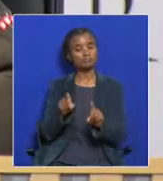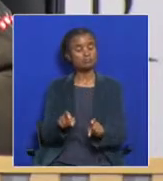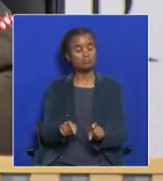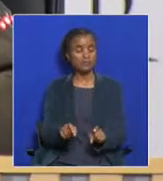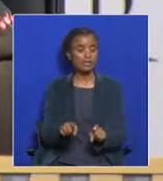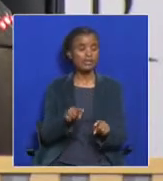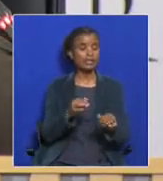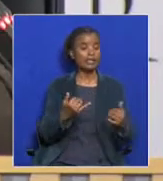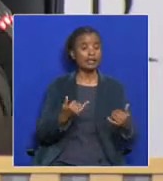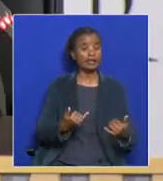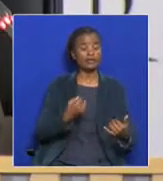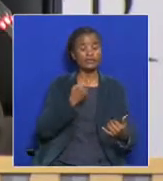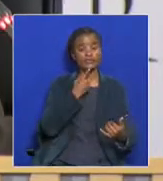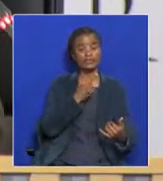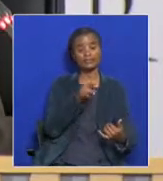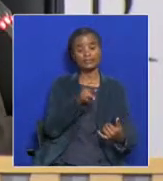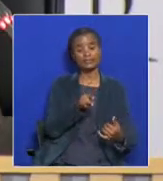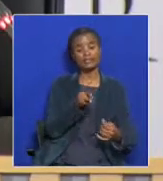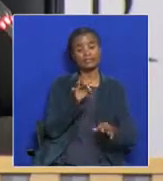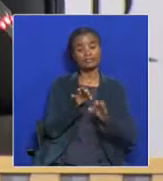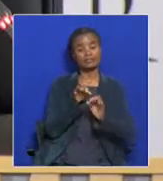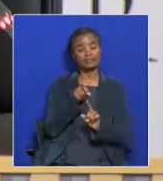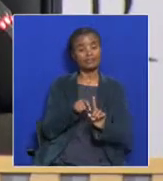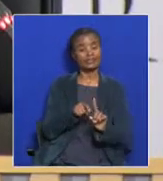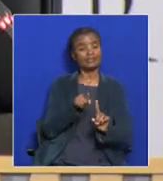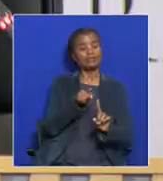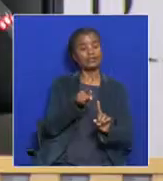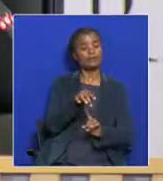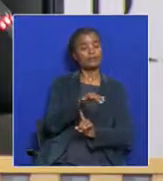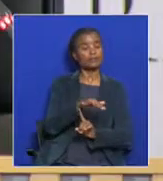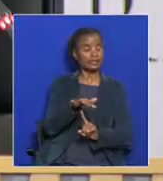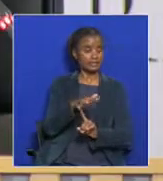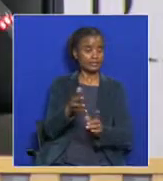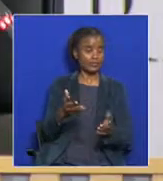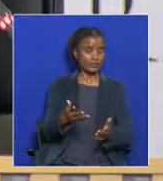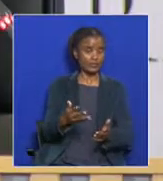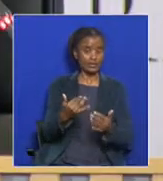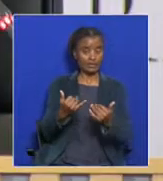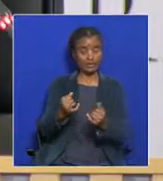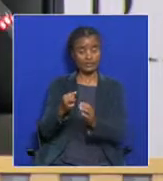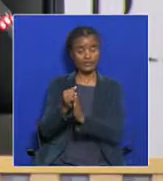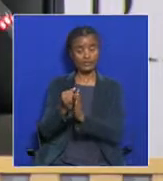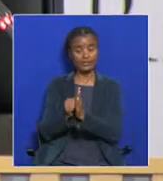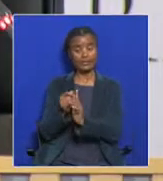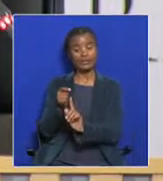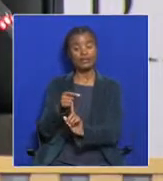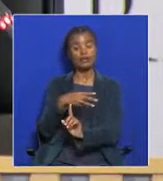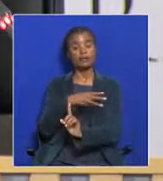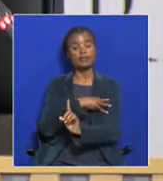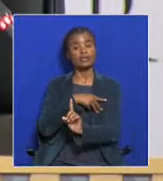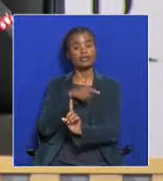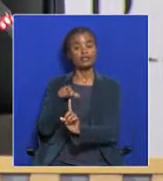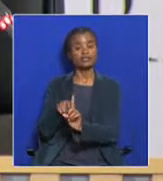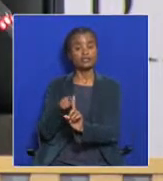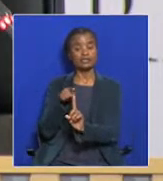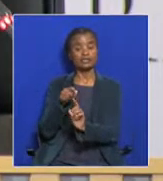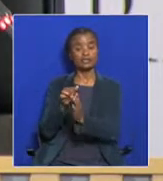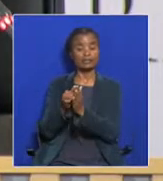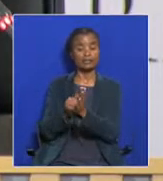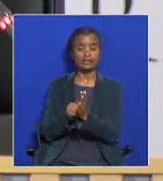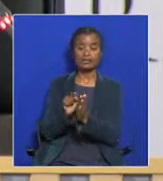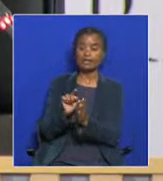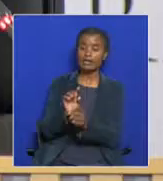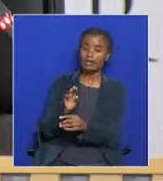certain individual at a certain warehouse, and you take a statement from a warehouse manager and nobody sees fit to ask her, did